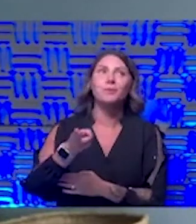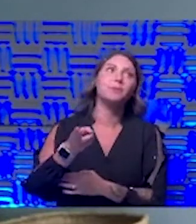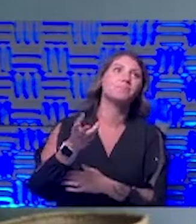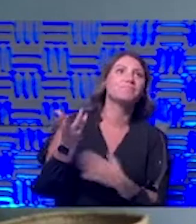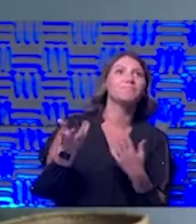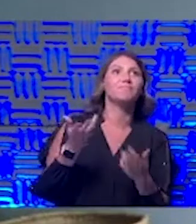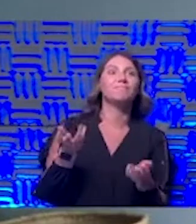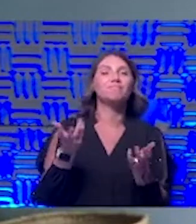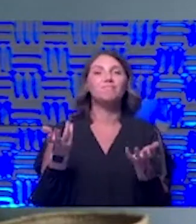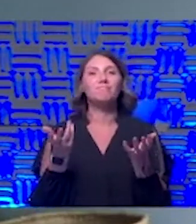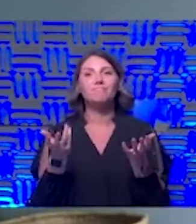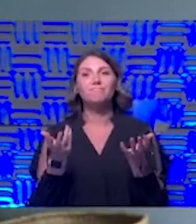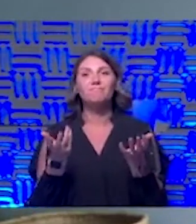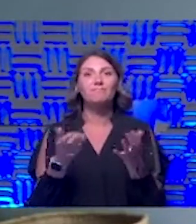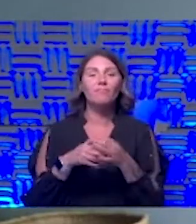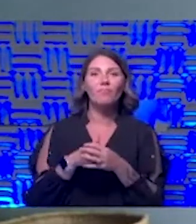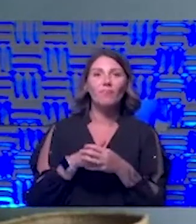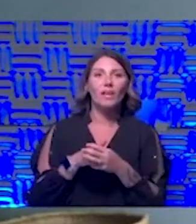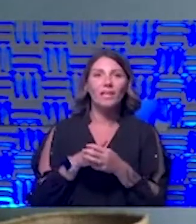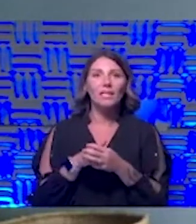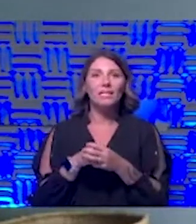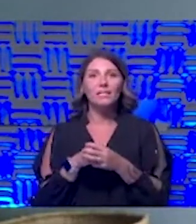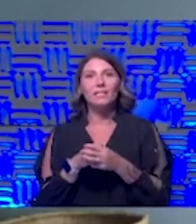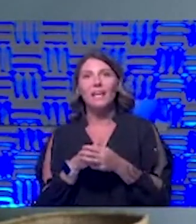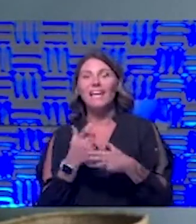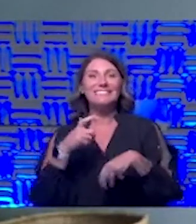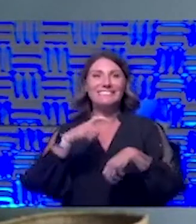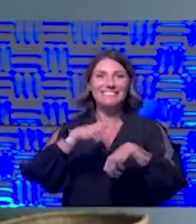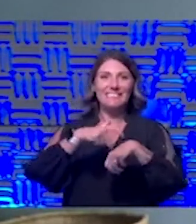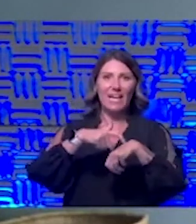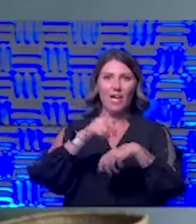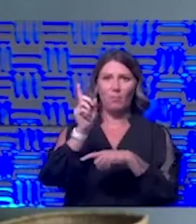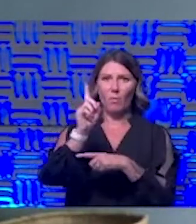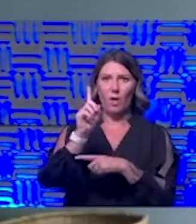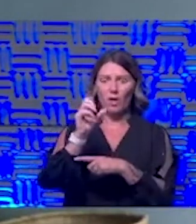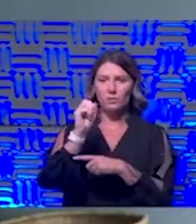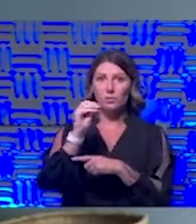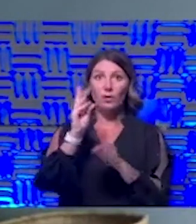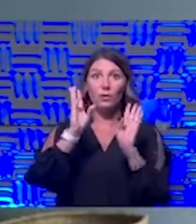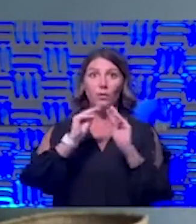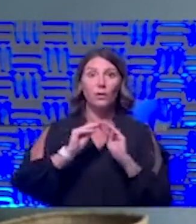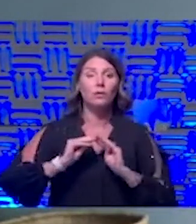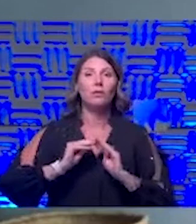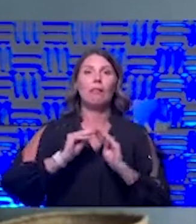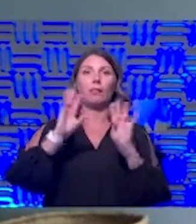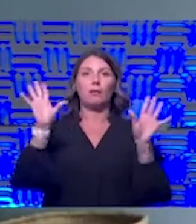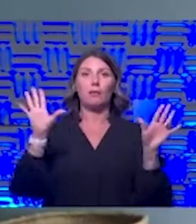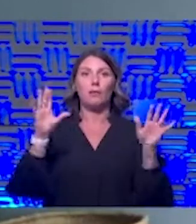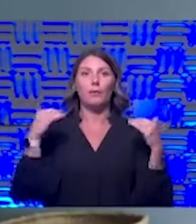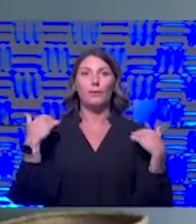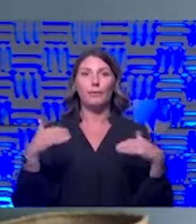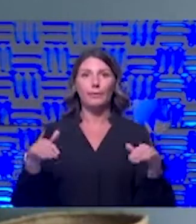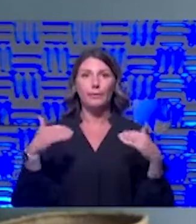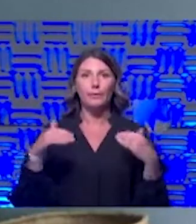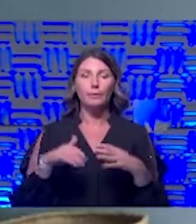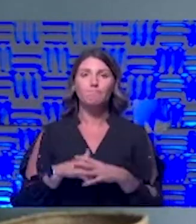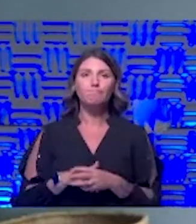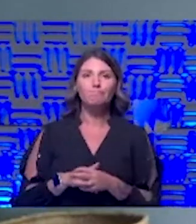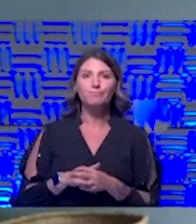in a time that like this where it's been so clear that